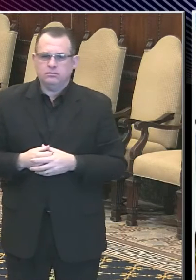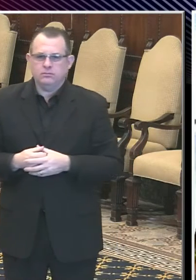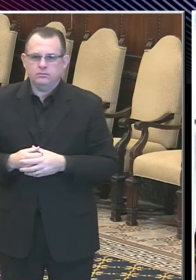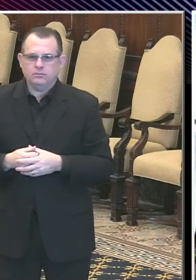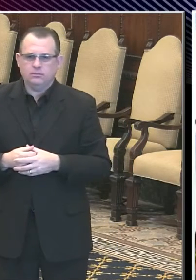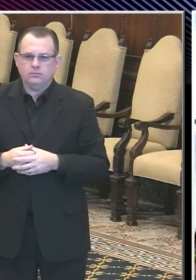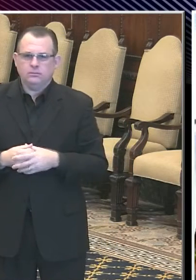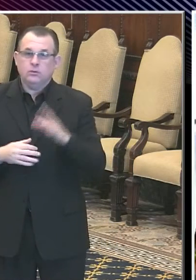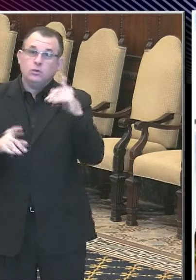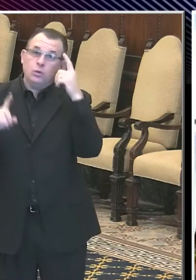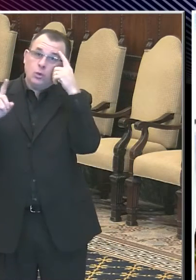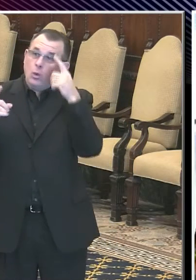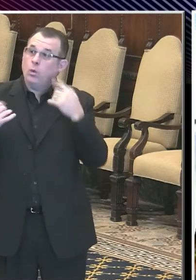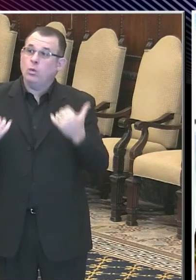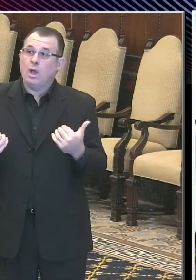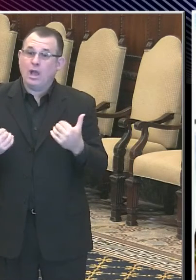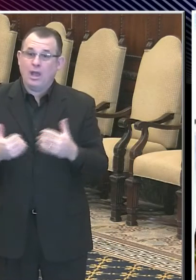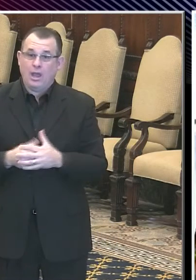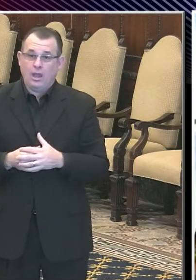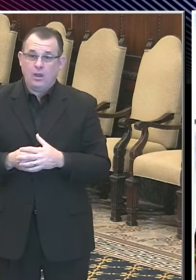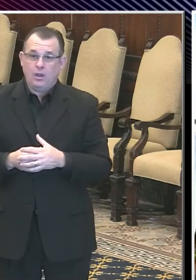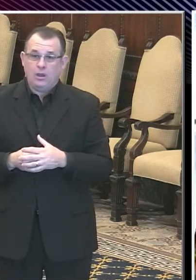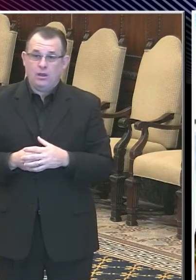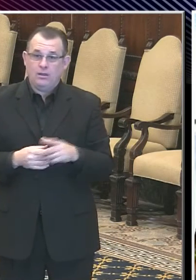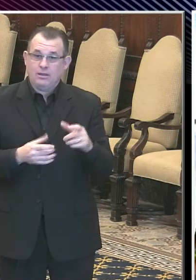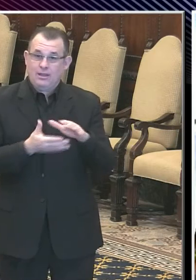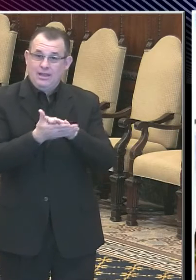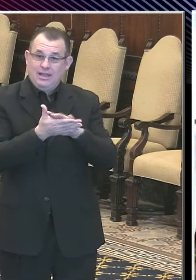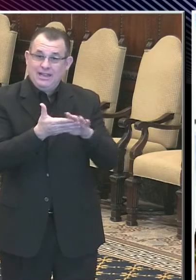to look at whether decontaminating some of the